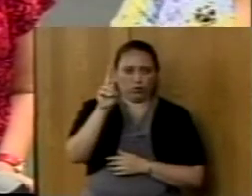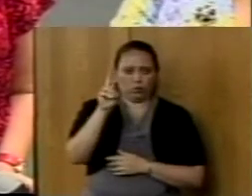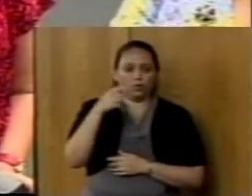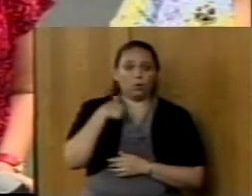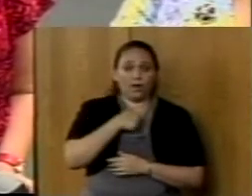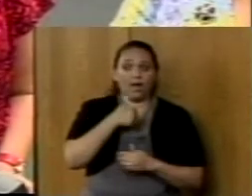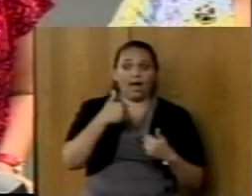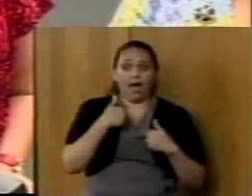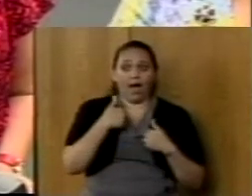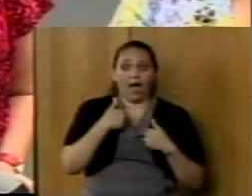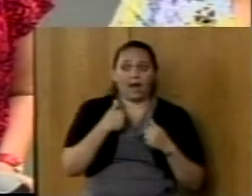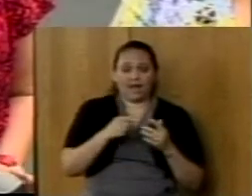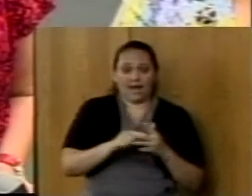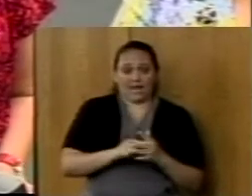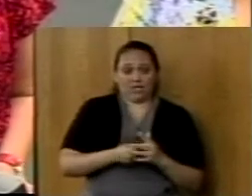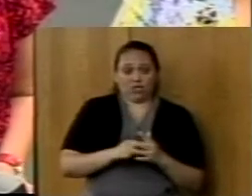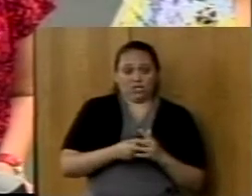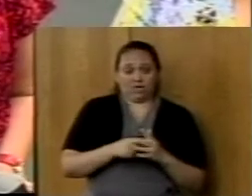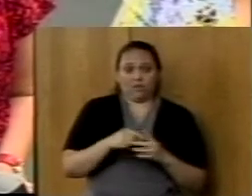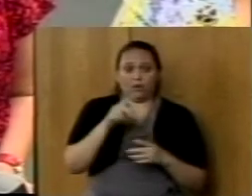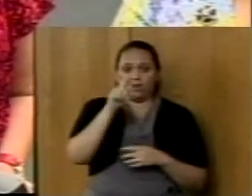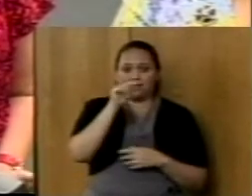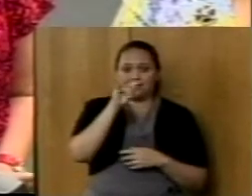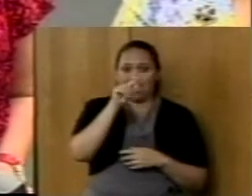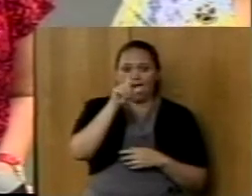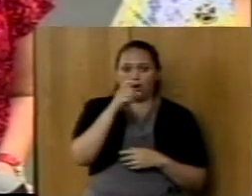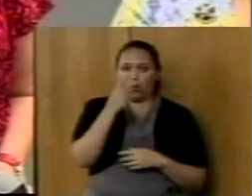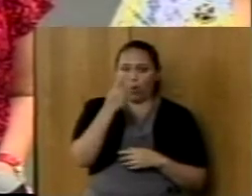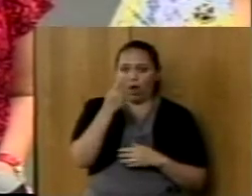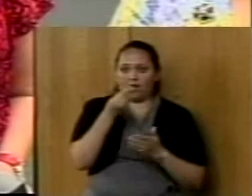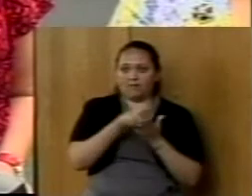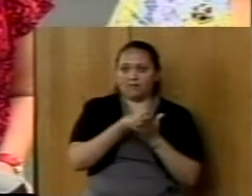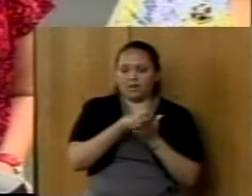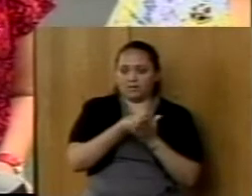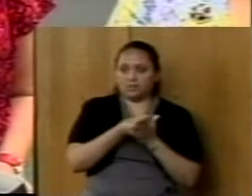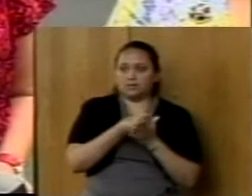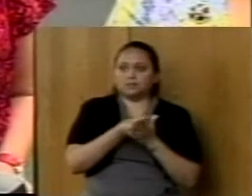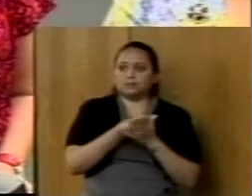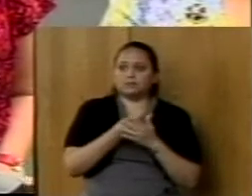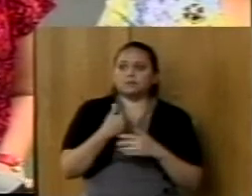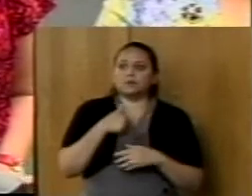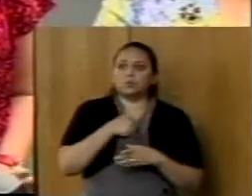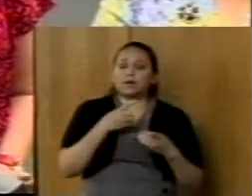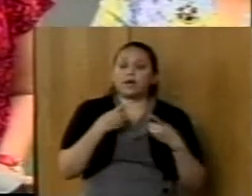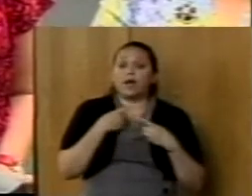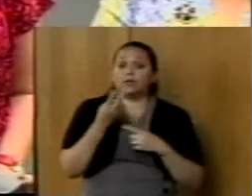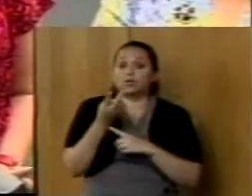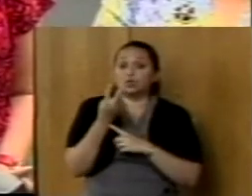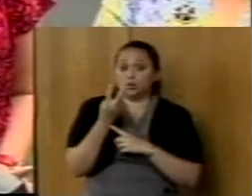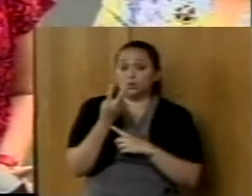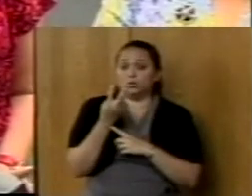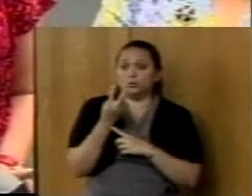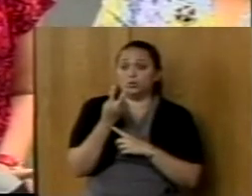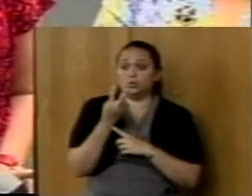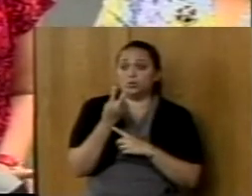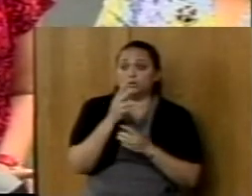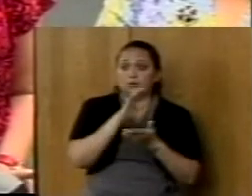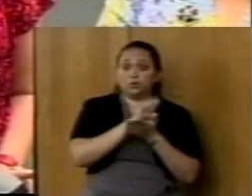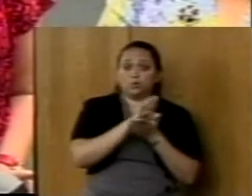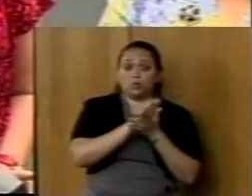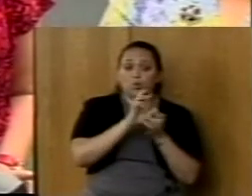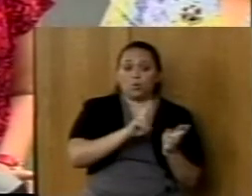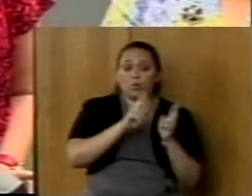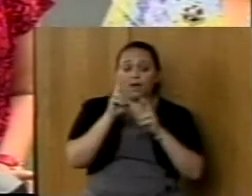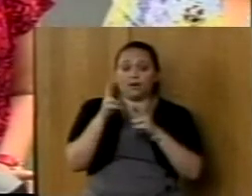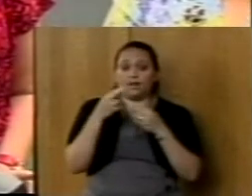an initiative where with Title I funds, categorical funds, we had 2 school